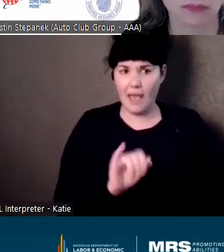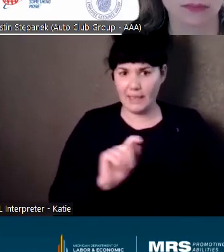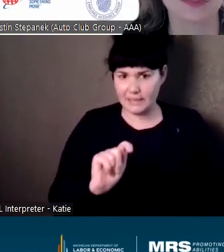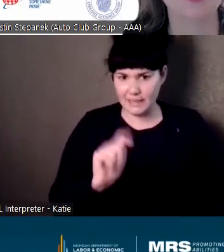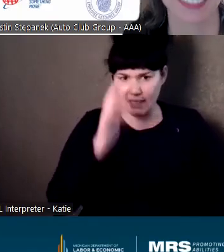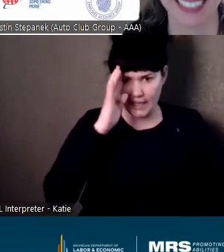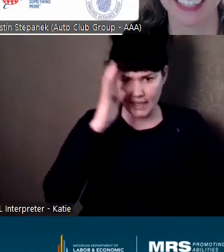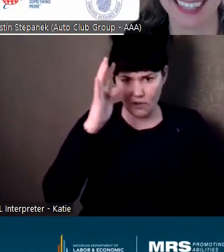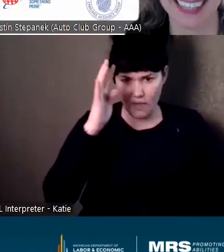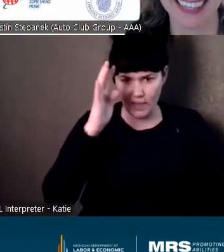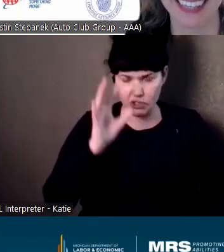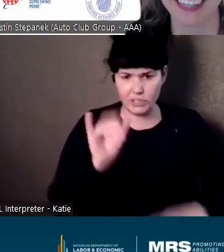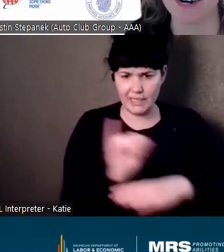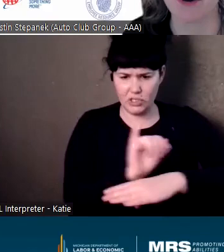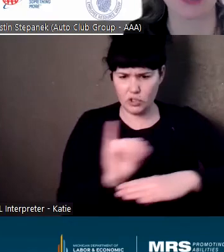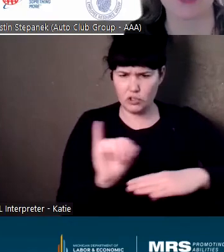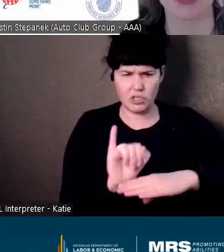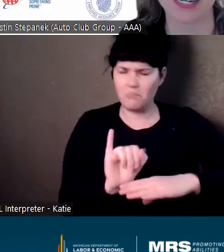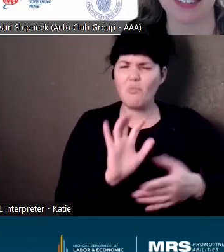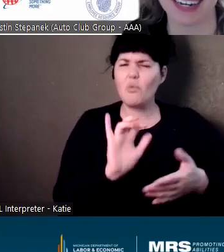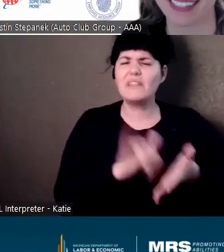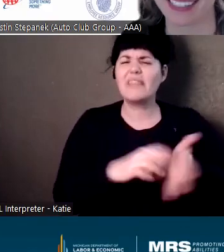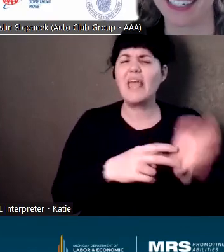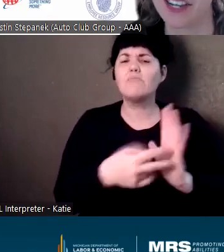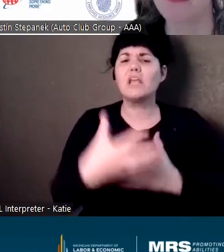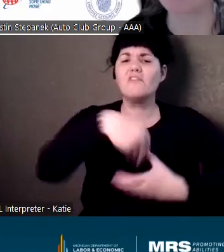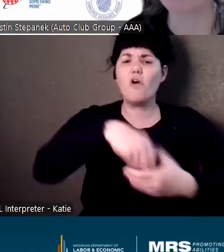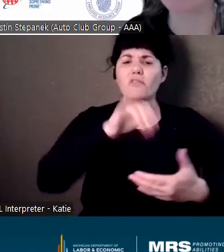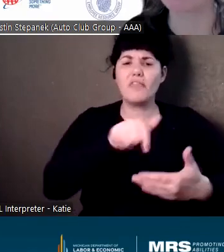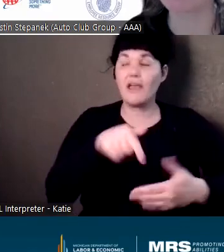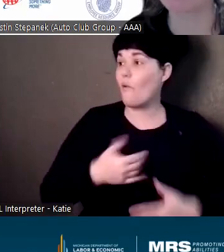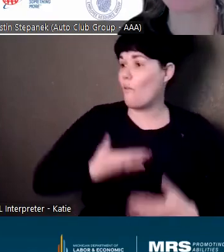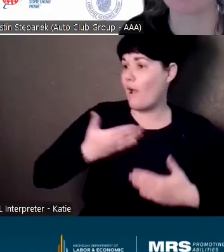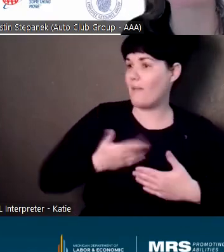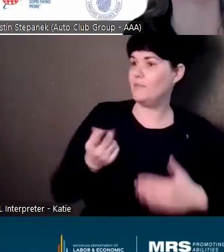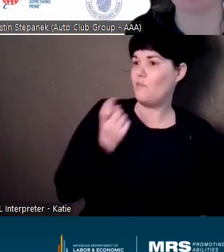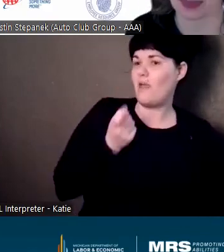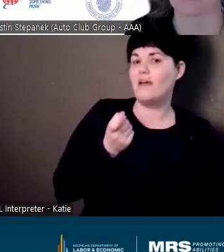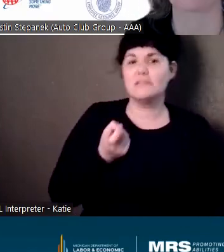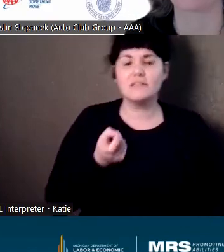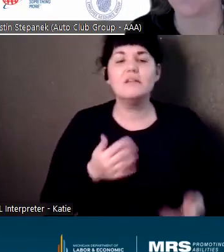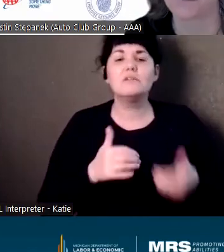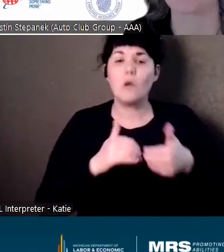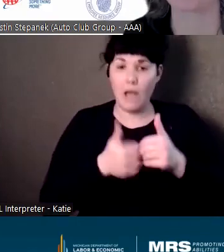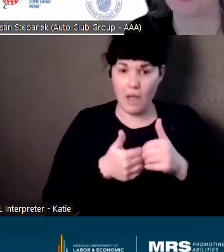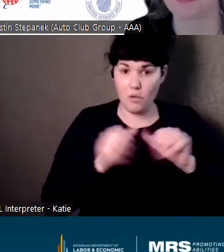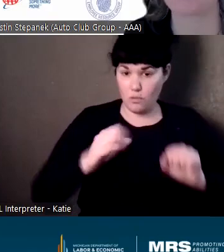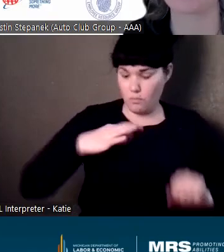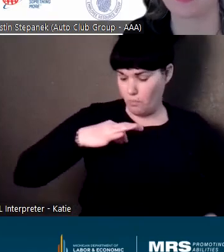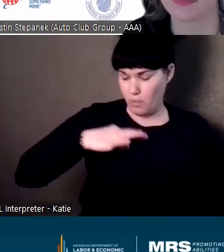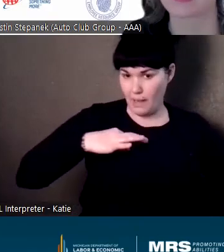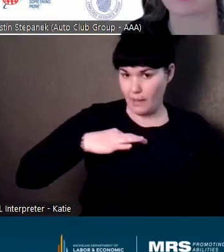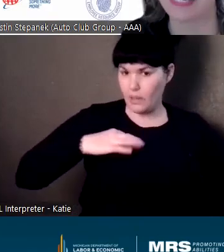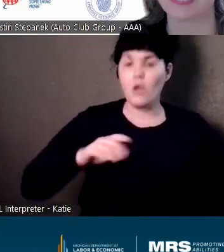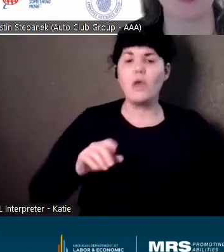innovations internship involve? Oh, I'm so glad you asked. How might one apply and which location would this intern work out